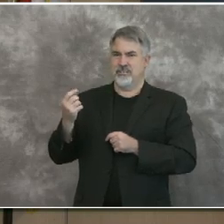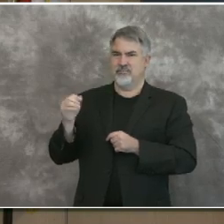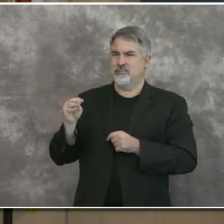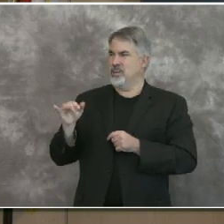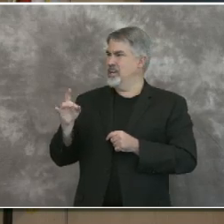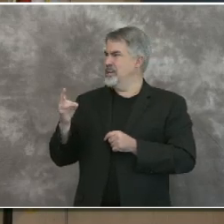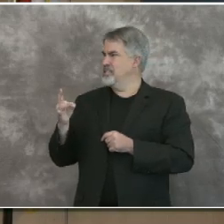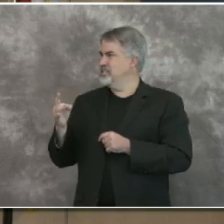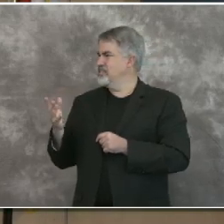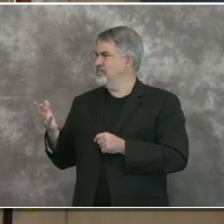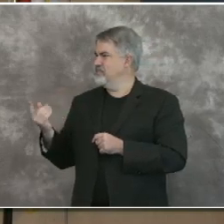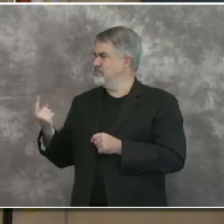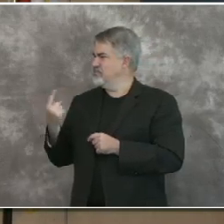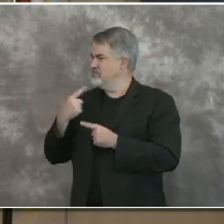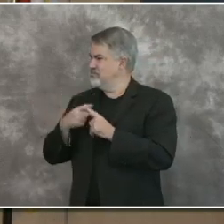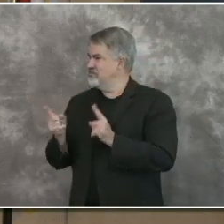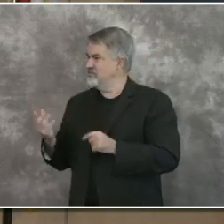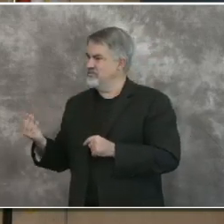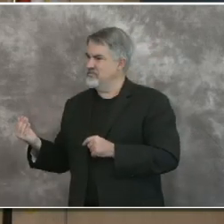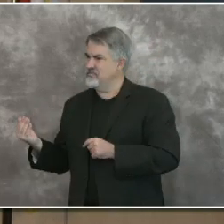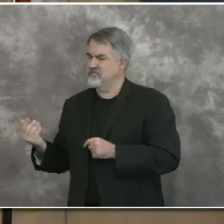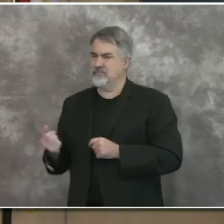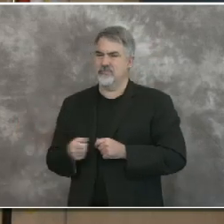Supervisor Fletcher.